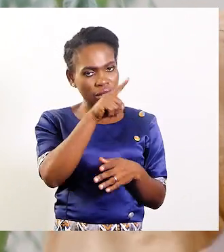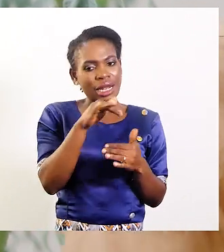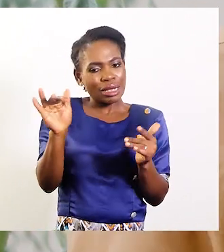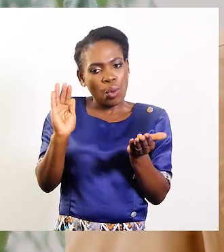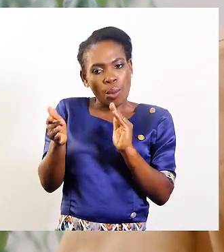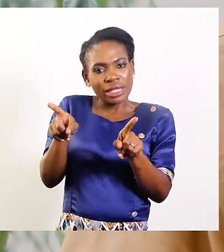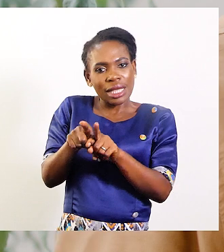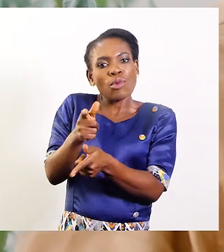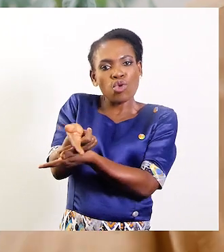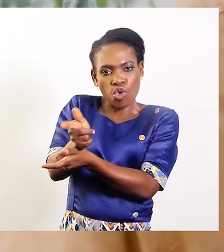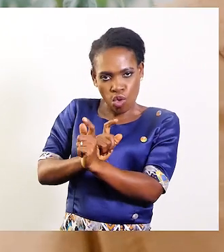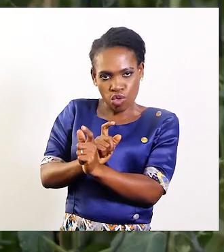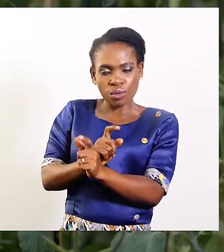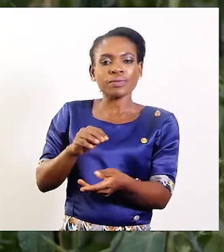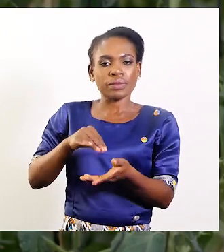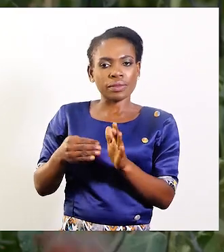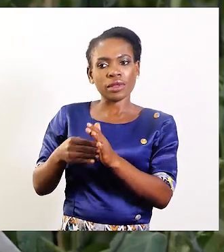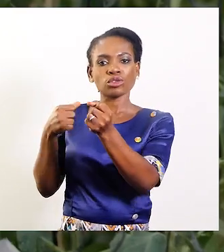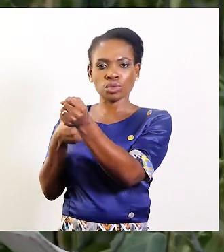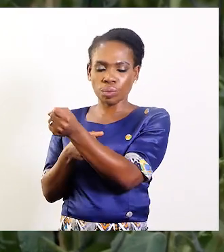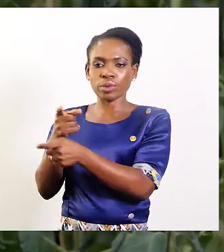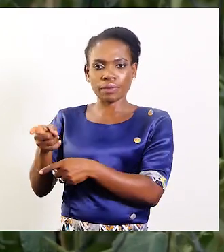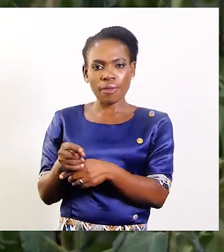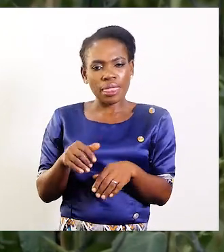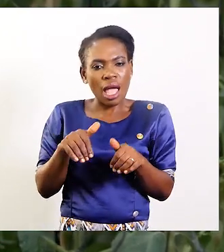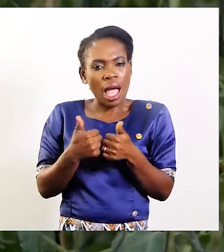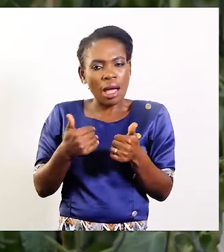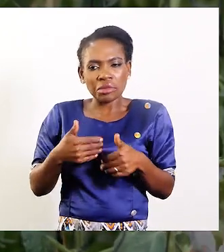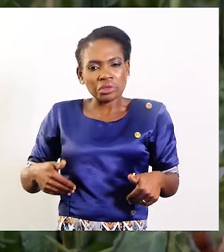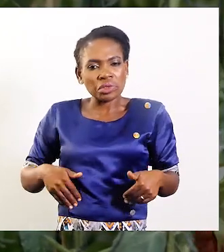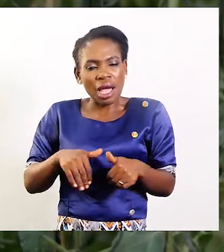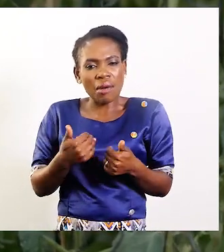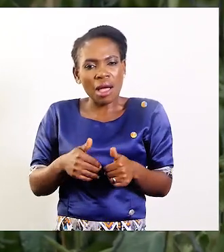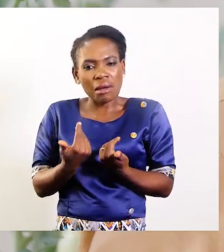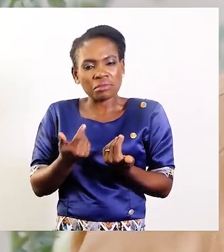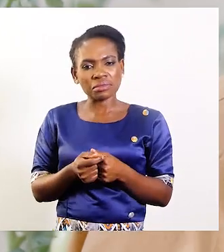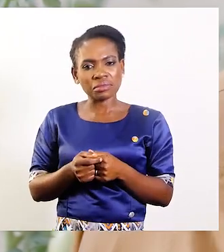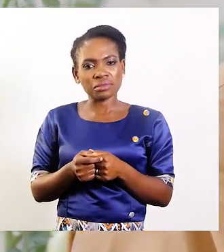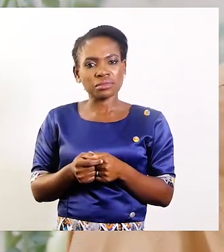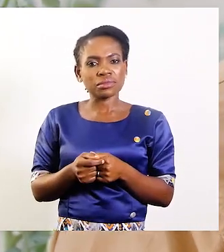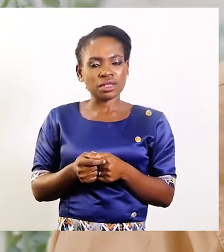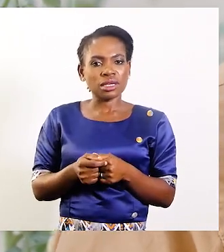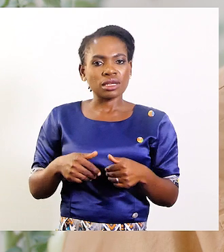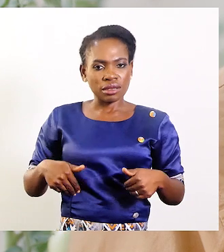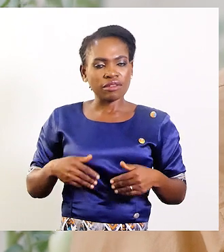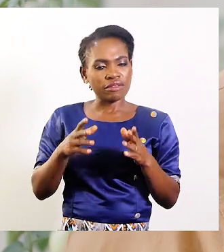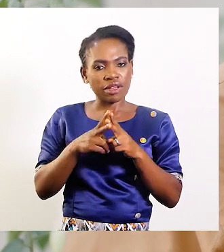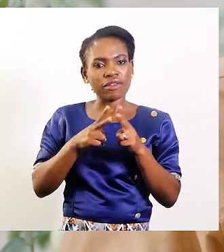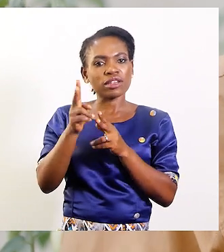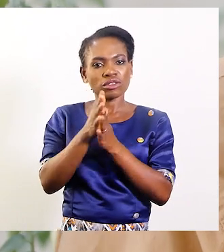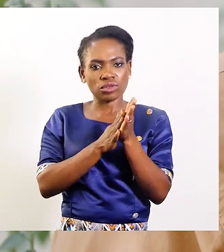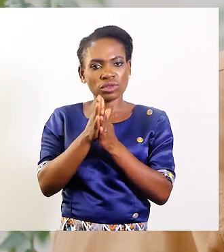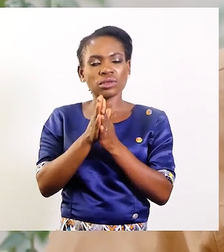repayment back to the Ghana Exim Bank. And what's the reaction been like from the youth? I mean, what's the impact? Oh, it's been very interesting.